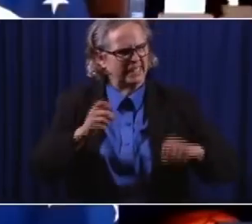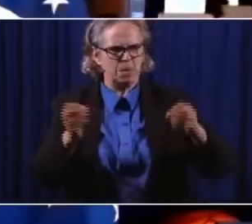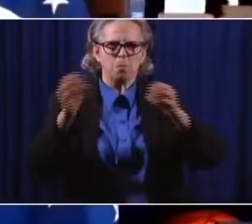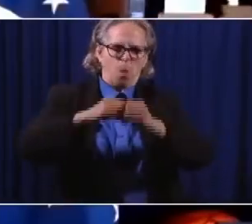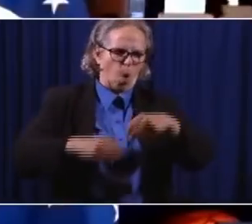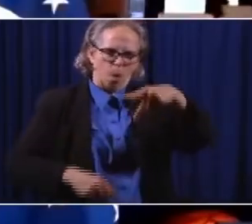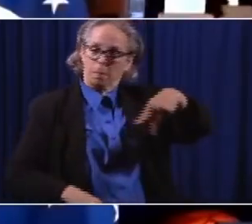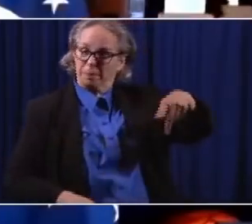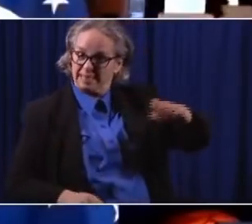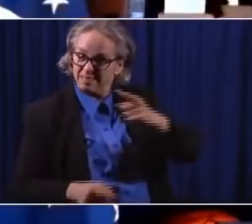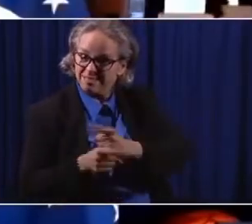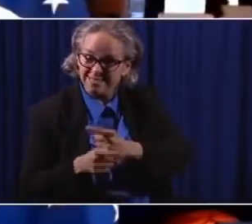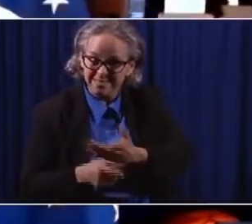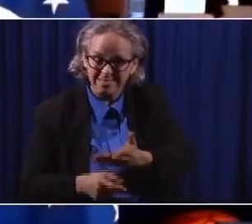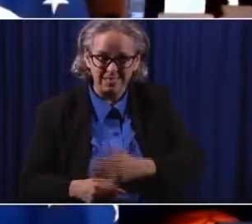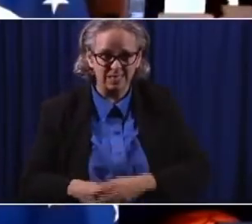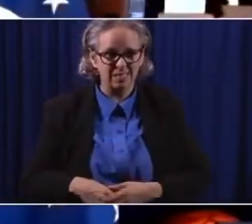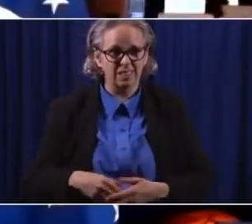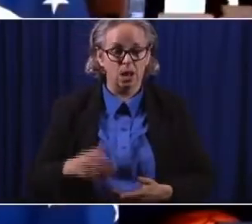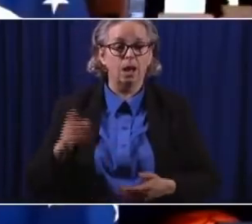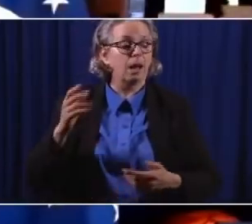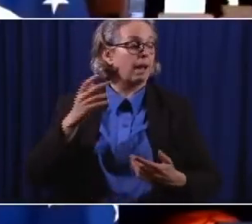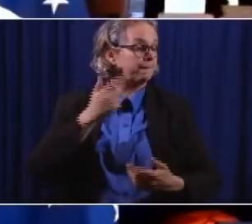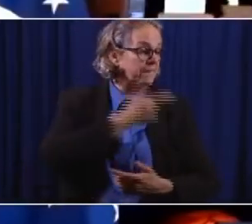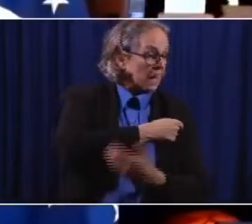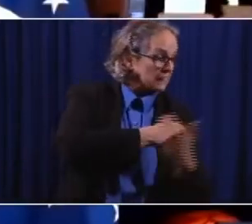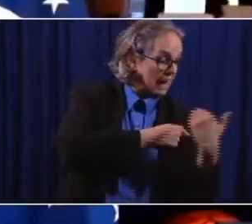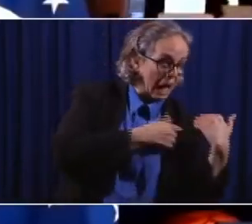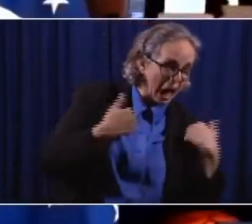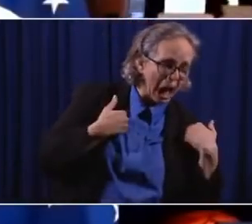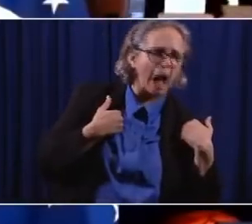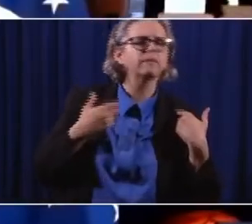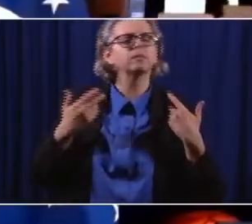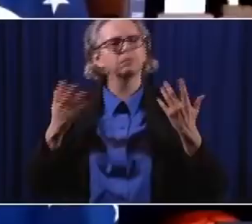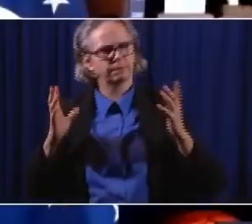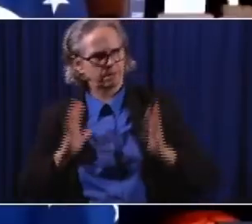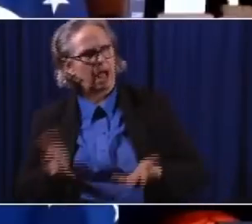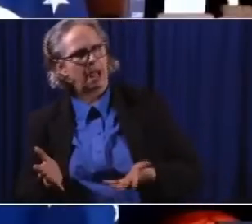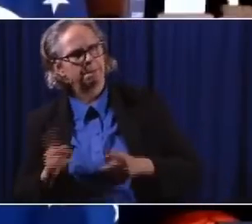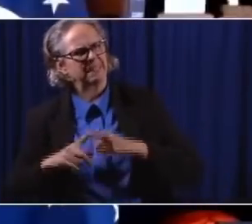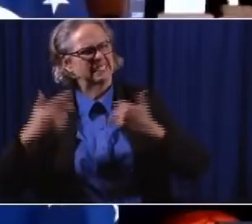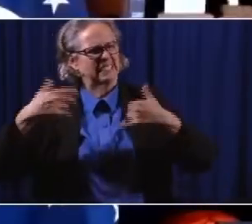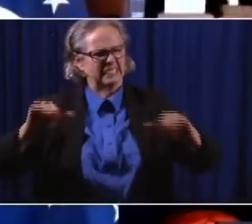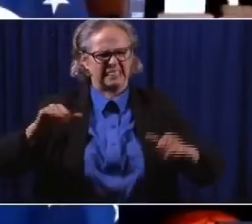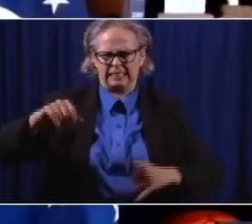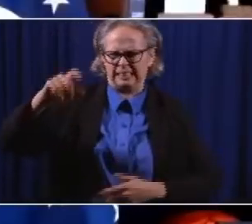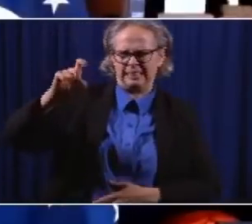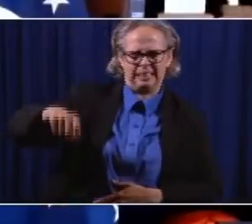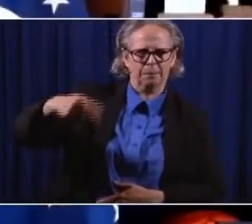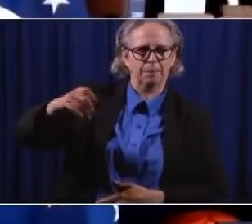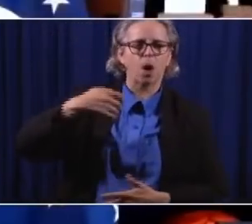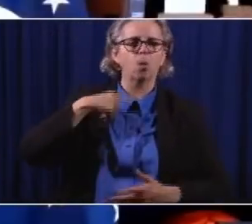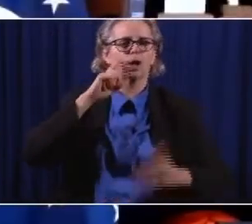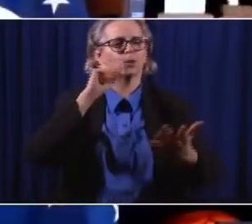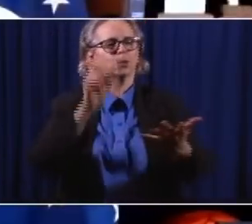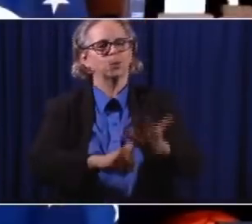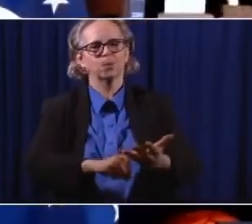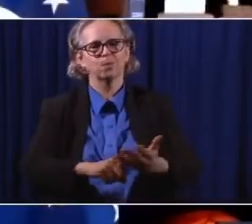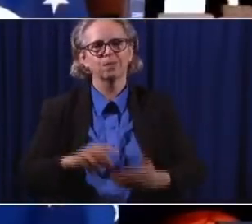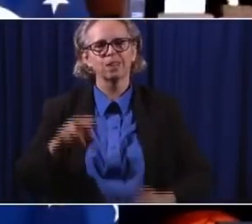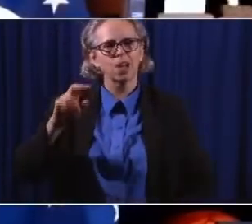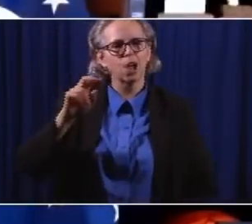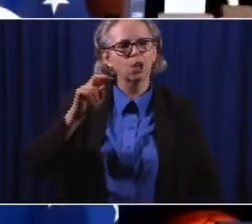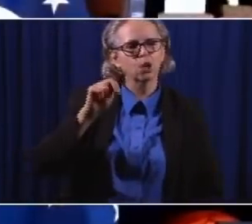PPE. And I want to highlight one of those businesses, Norwalk Furniture, who, after the virus